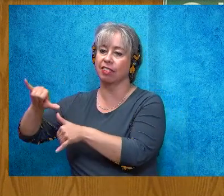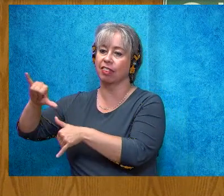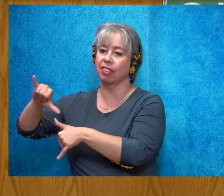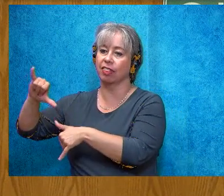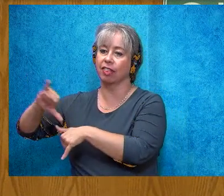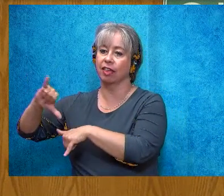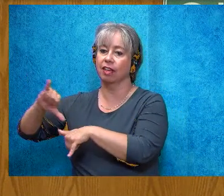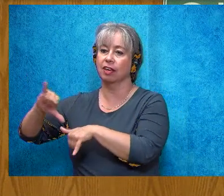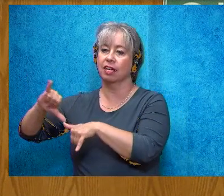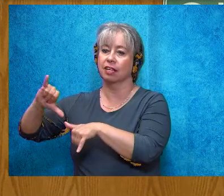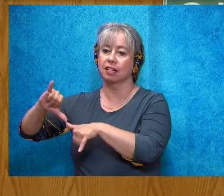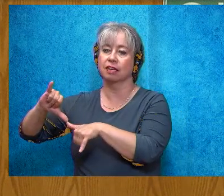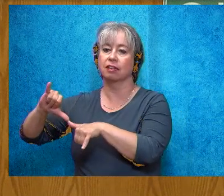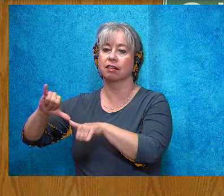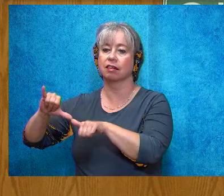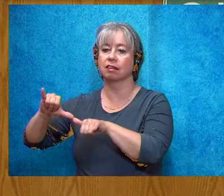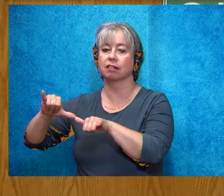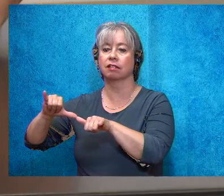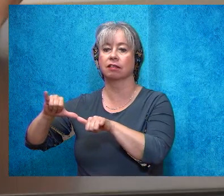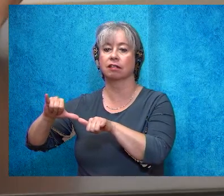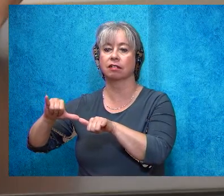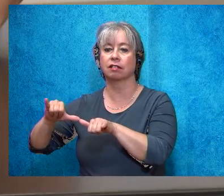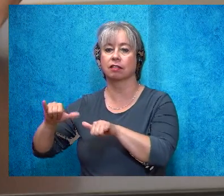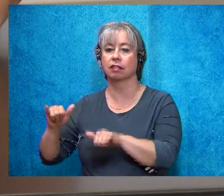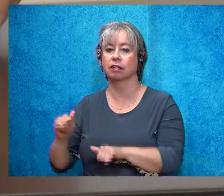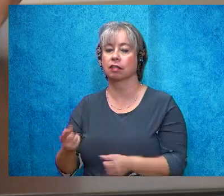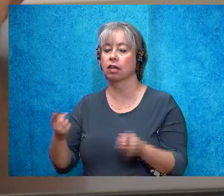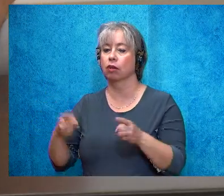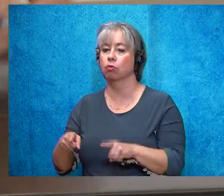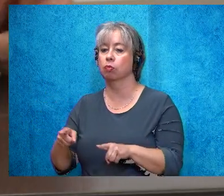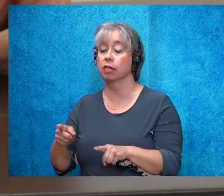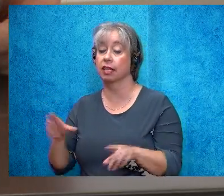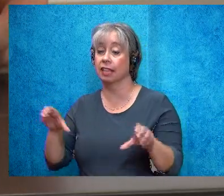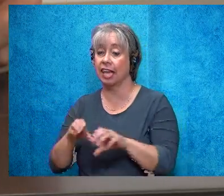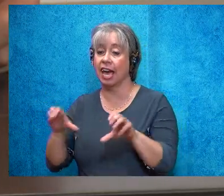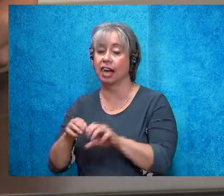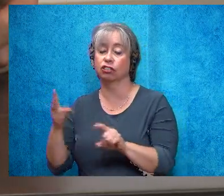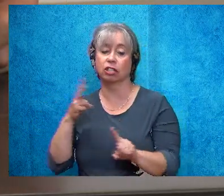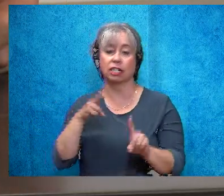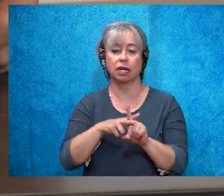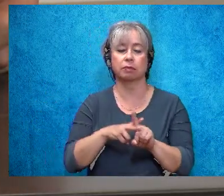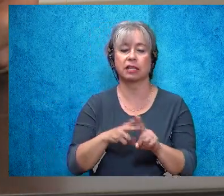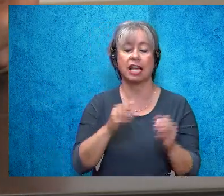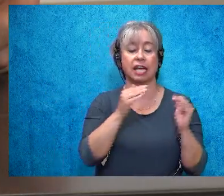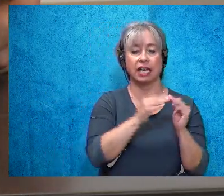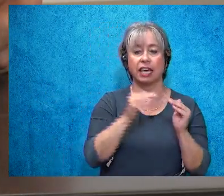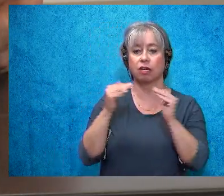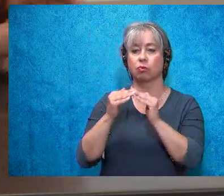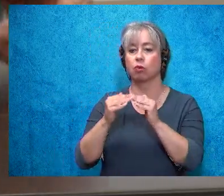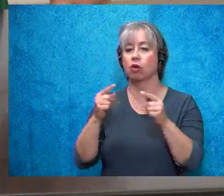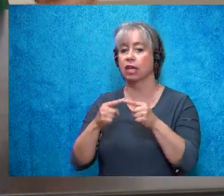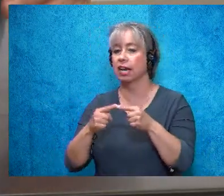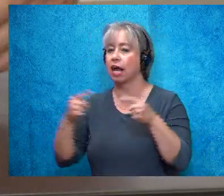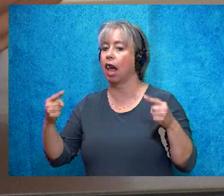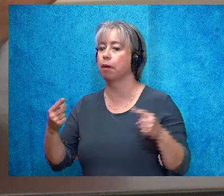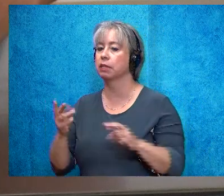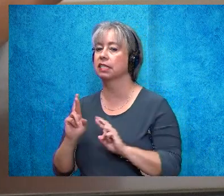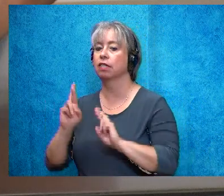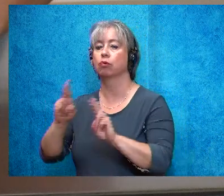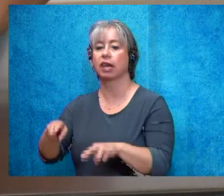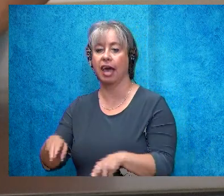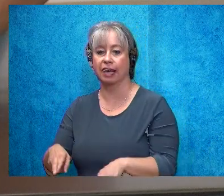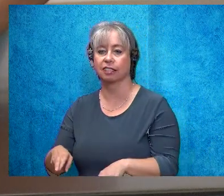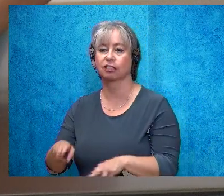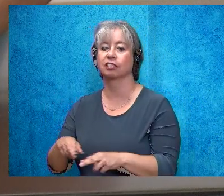this should sound familiar, when this action is applied, we have an equal and opposite reaction on the other